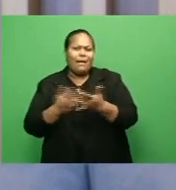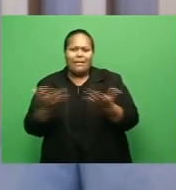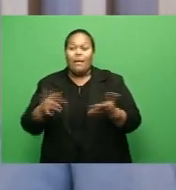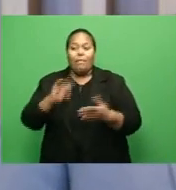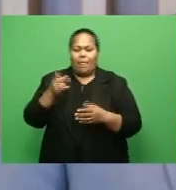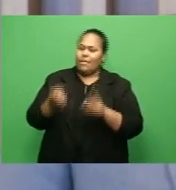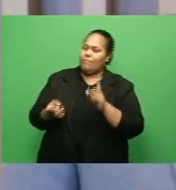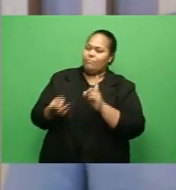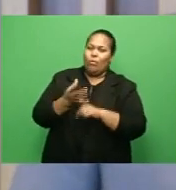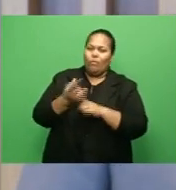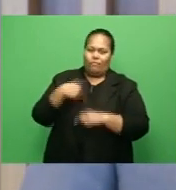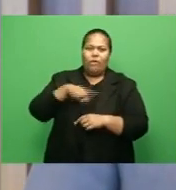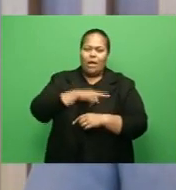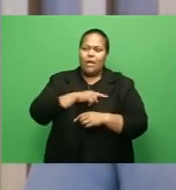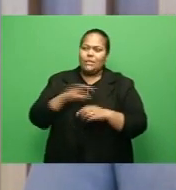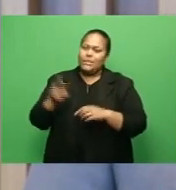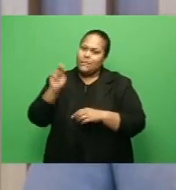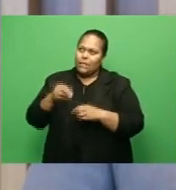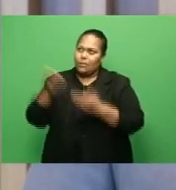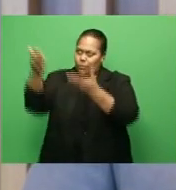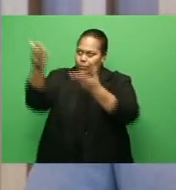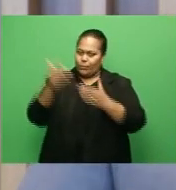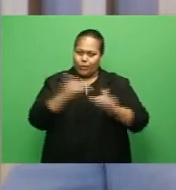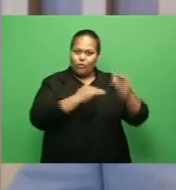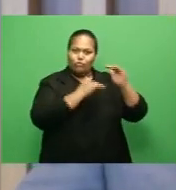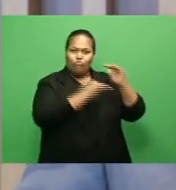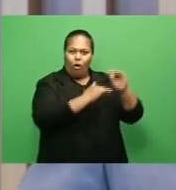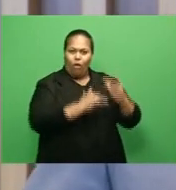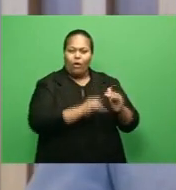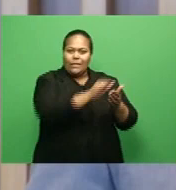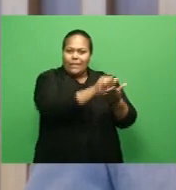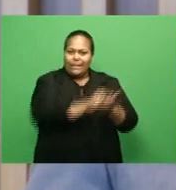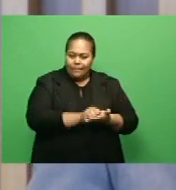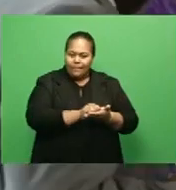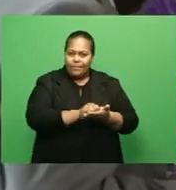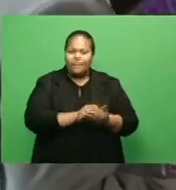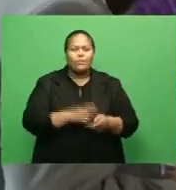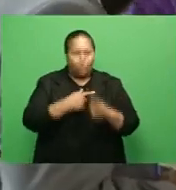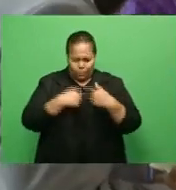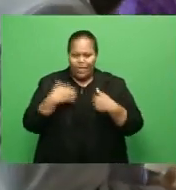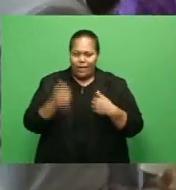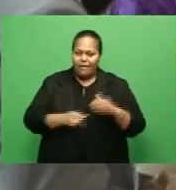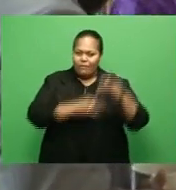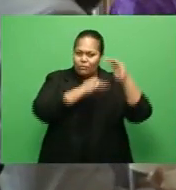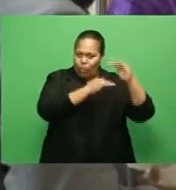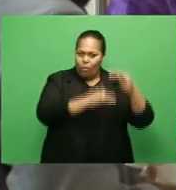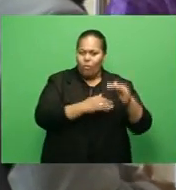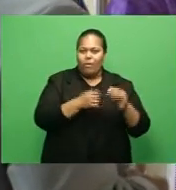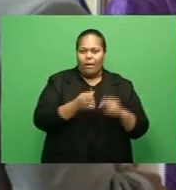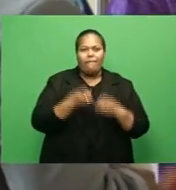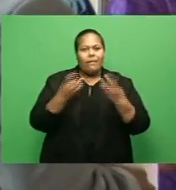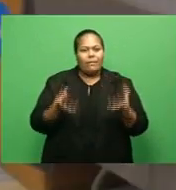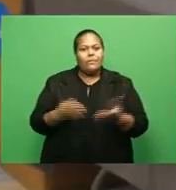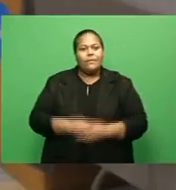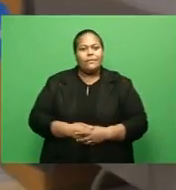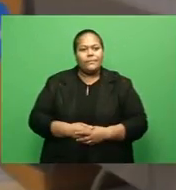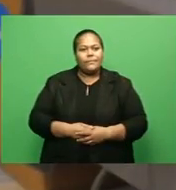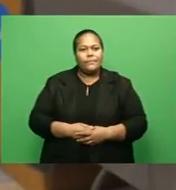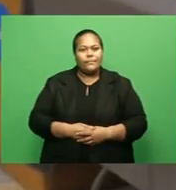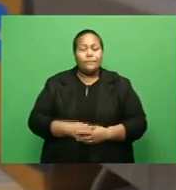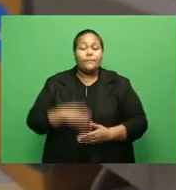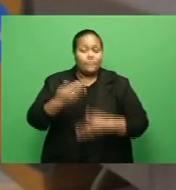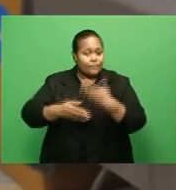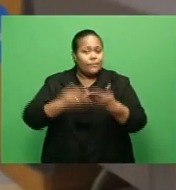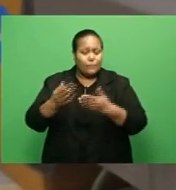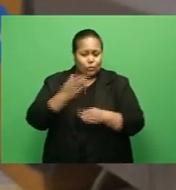stockpile, make sure that we have quite a large surplus stock available. Sheldon Yet says they're working with the ministry